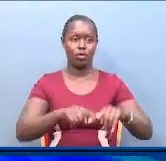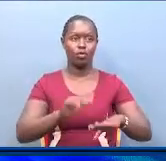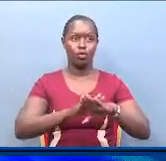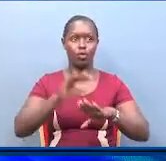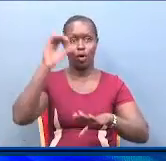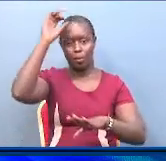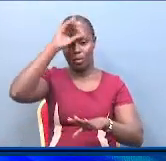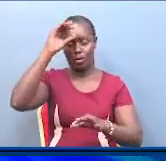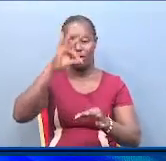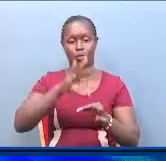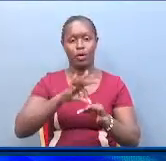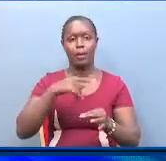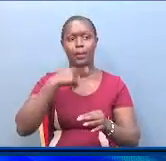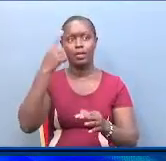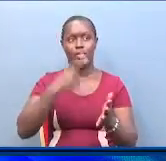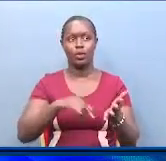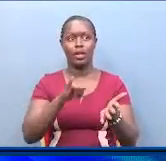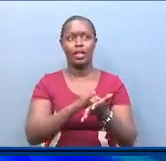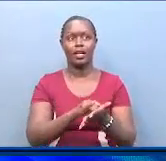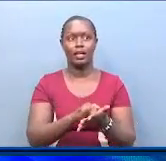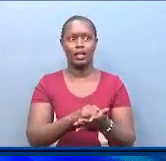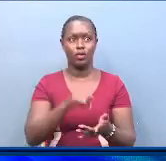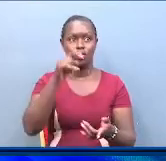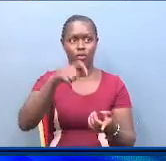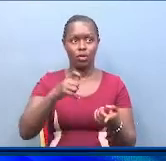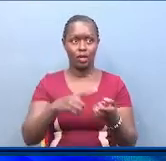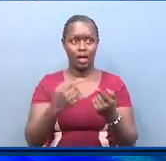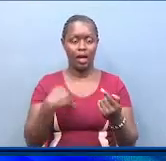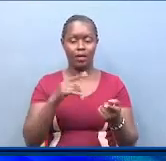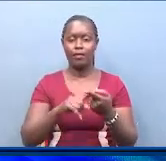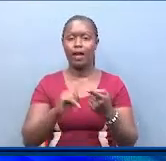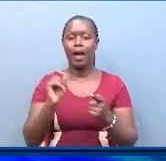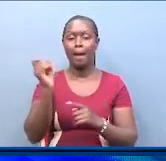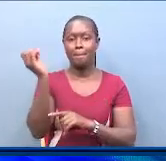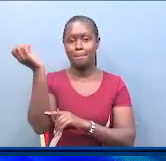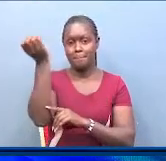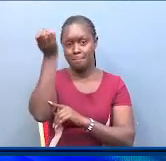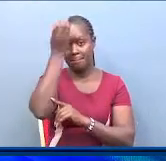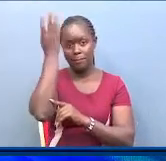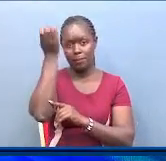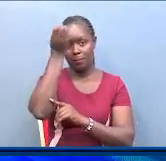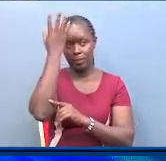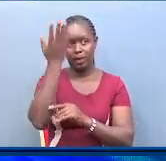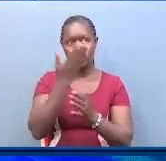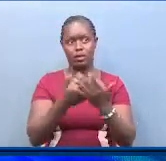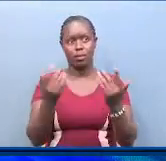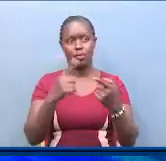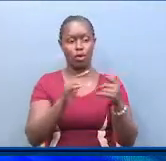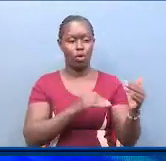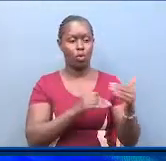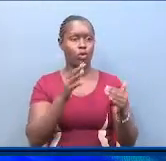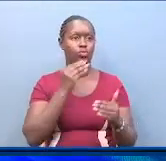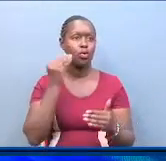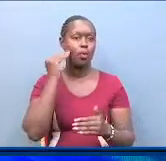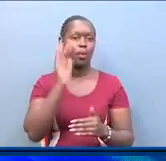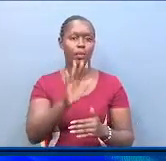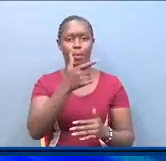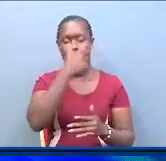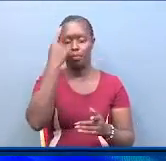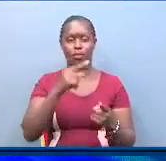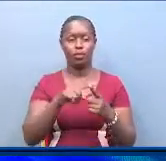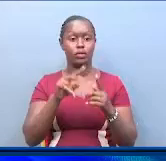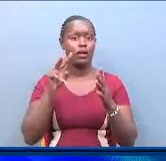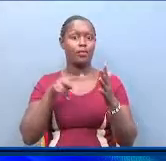polls, I've told you, Abdullahi, you should put some ambulance somewhere closer to your home because you are going to